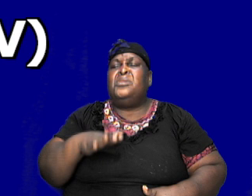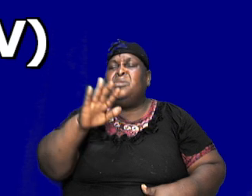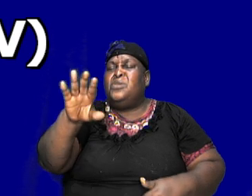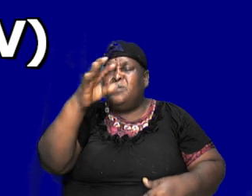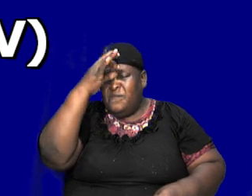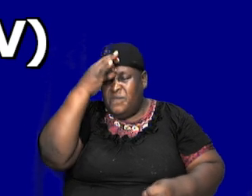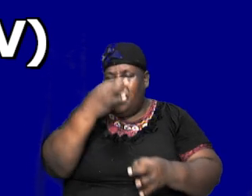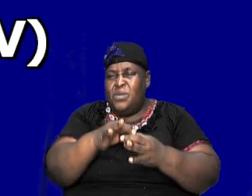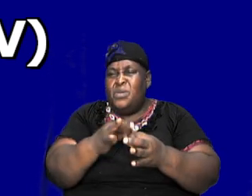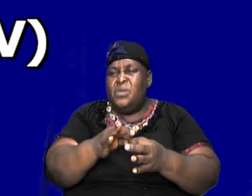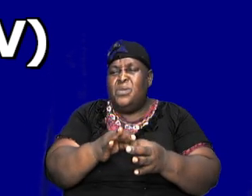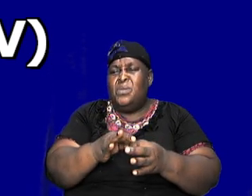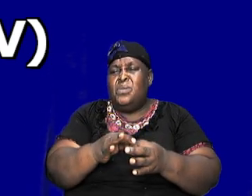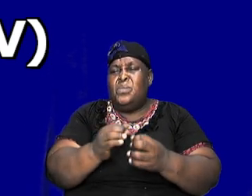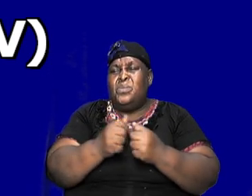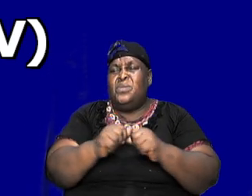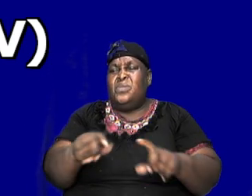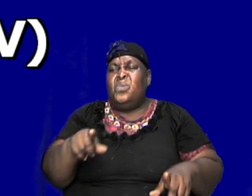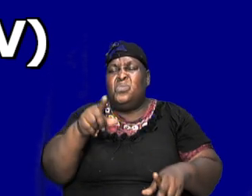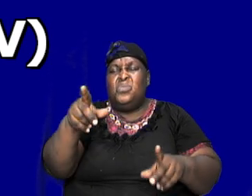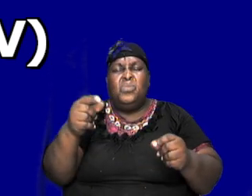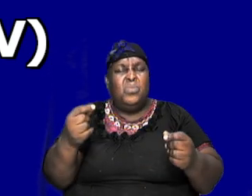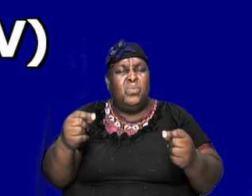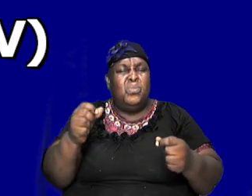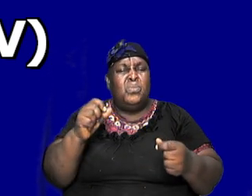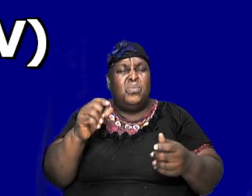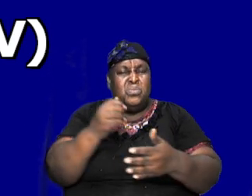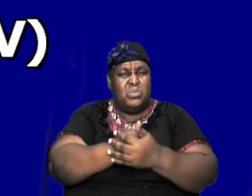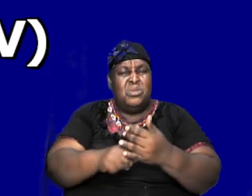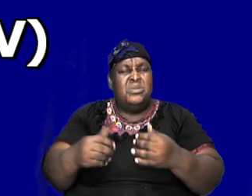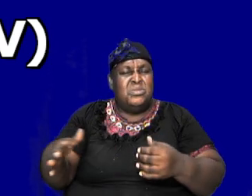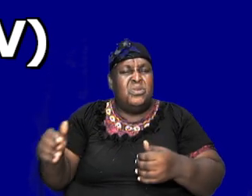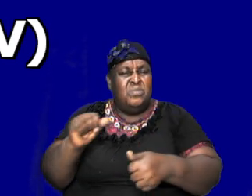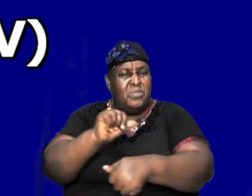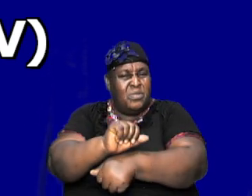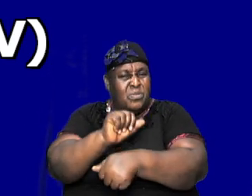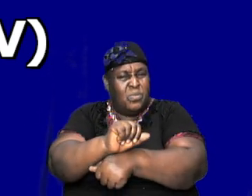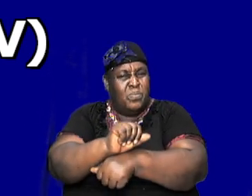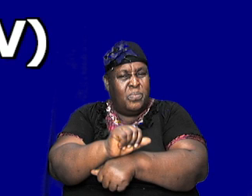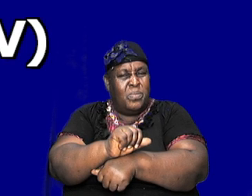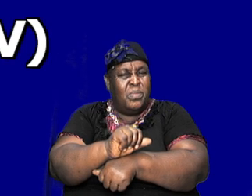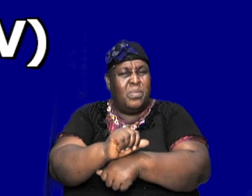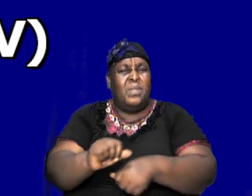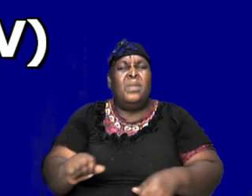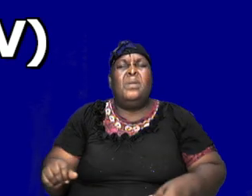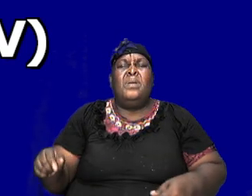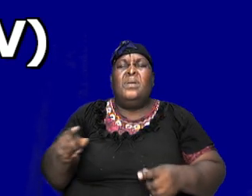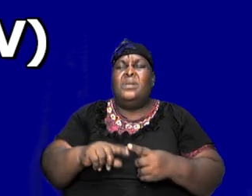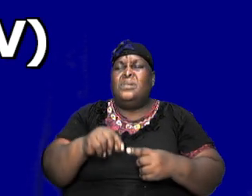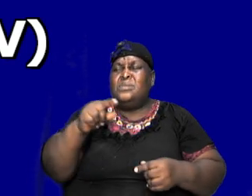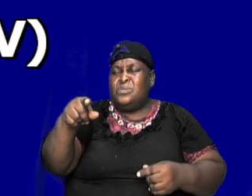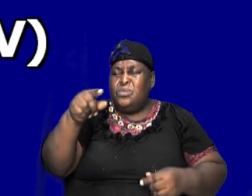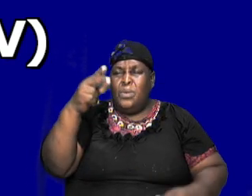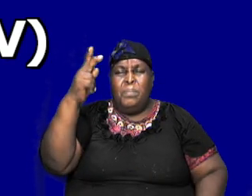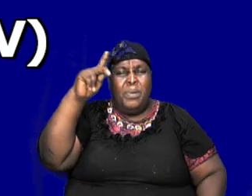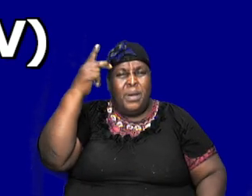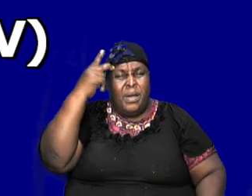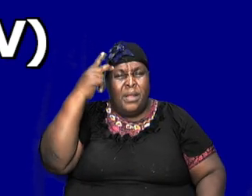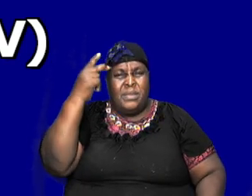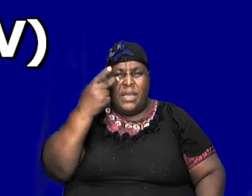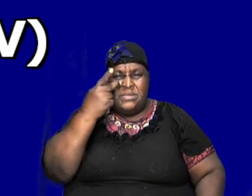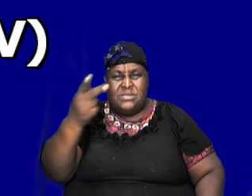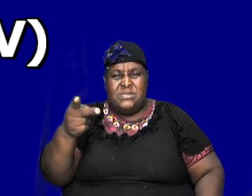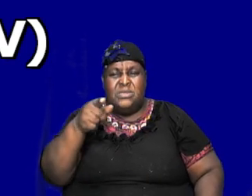without you doing some form of work. You understand? Unless you are Paul, we can see, say you